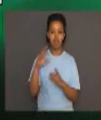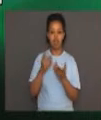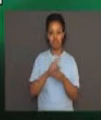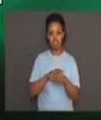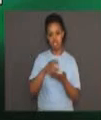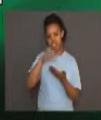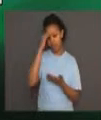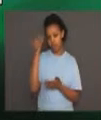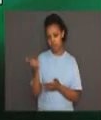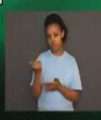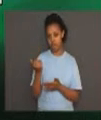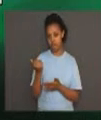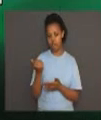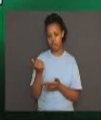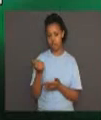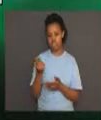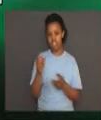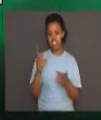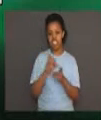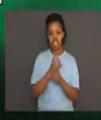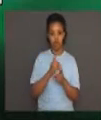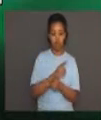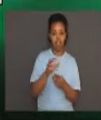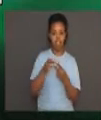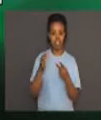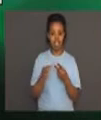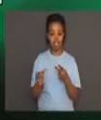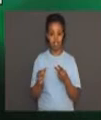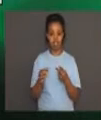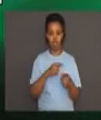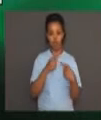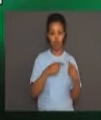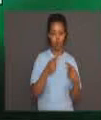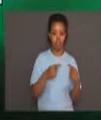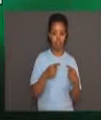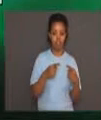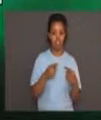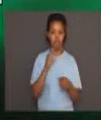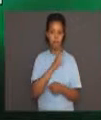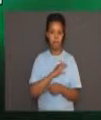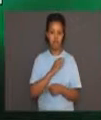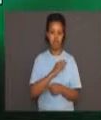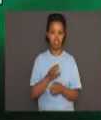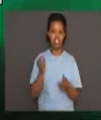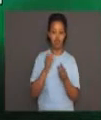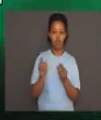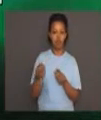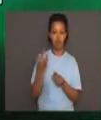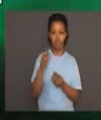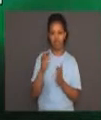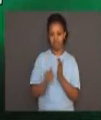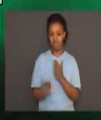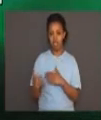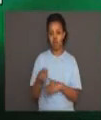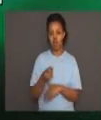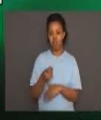the process of natural selection is where traits become more or less